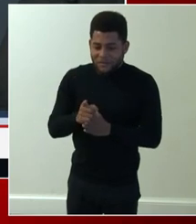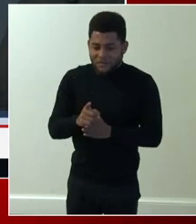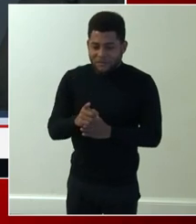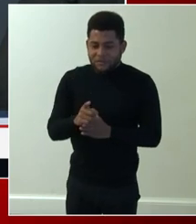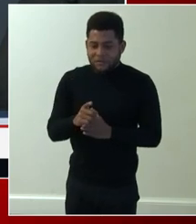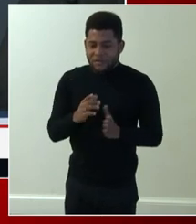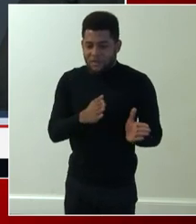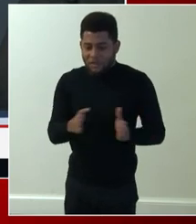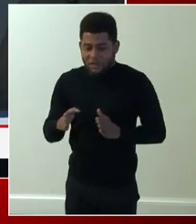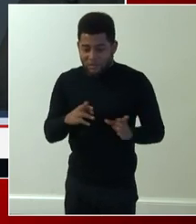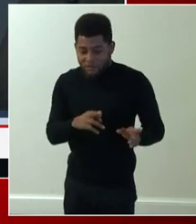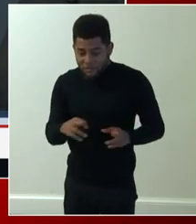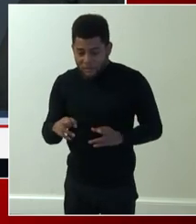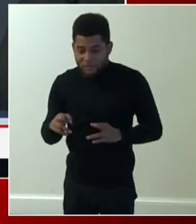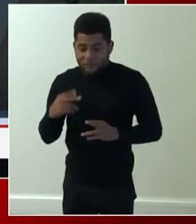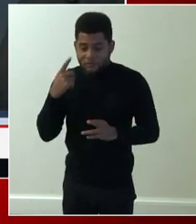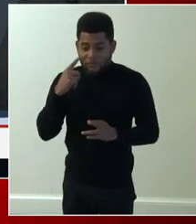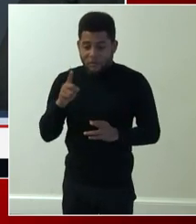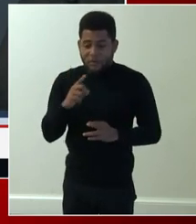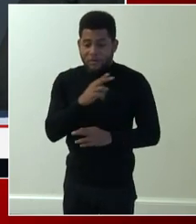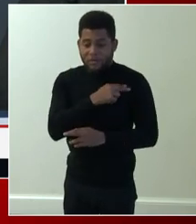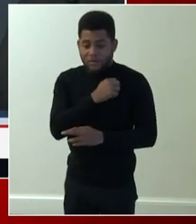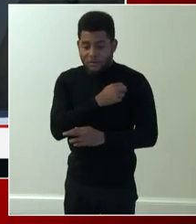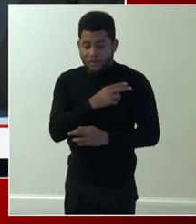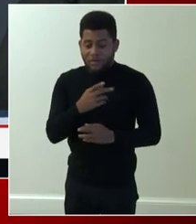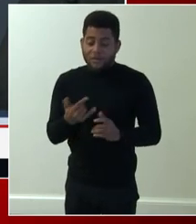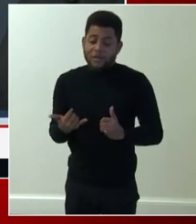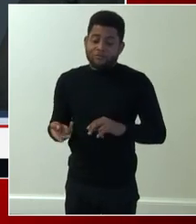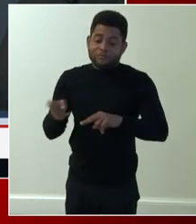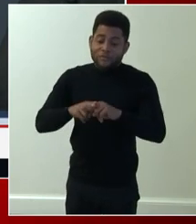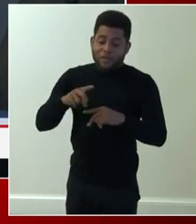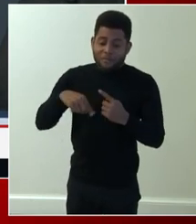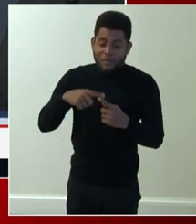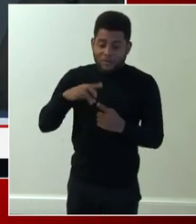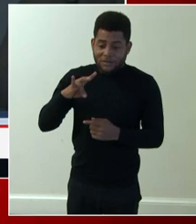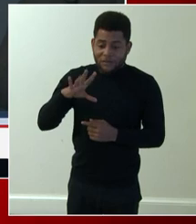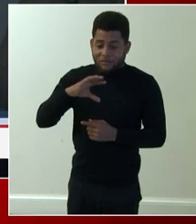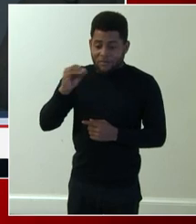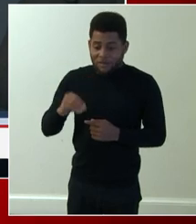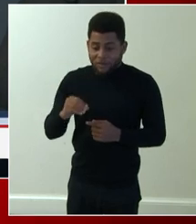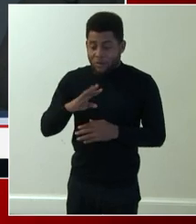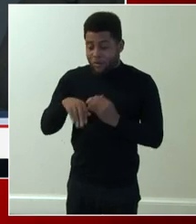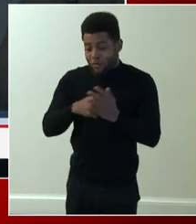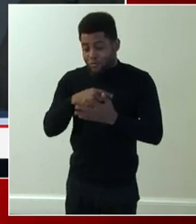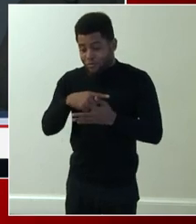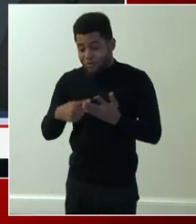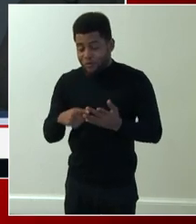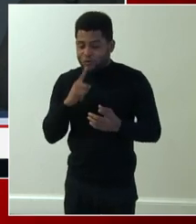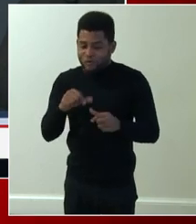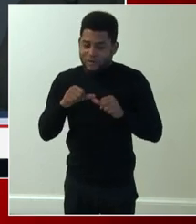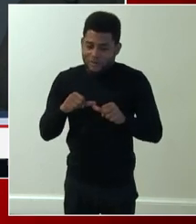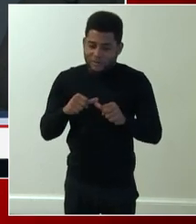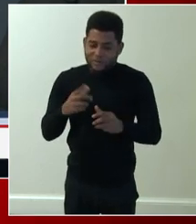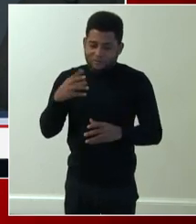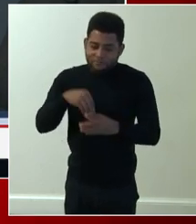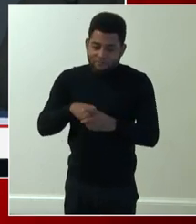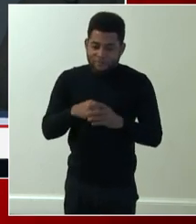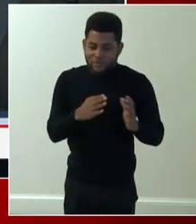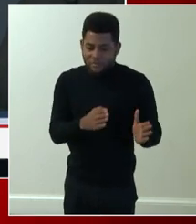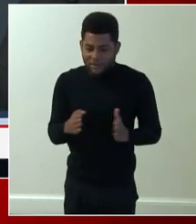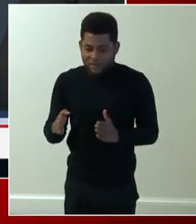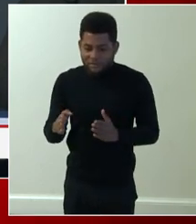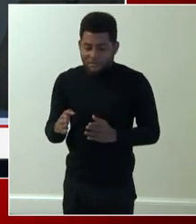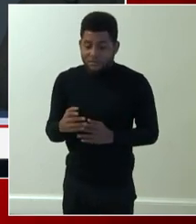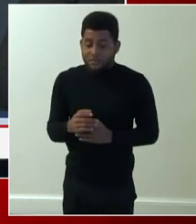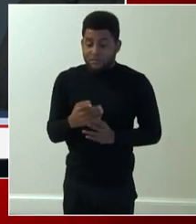go up to about 75 minutes. So all these things are connected, and they're all part of the plan that Chief Donnelly and his